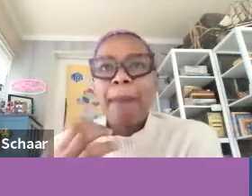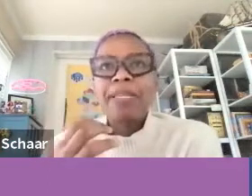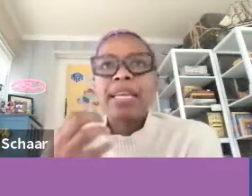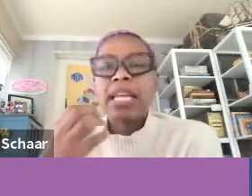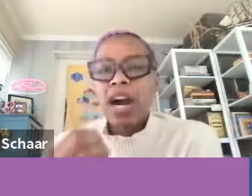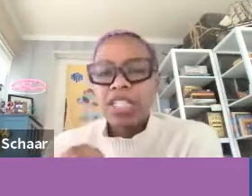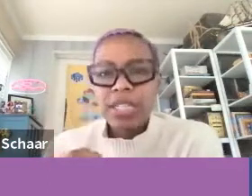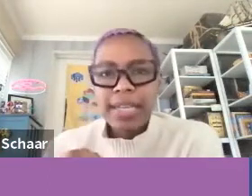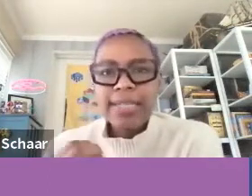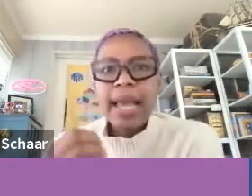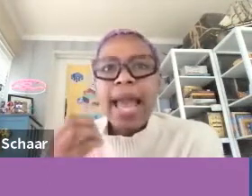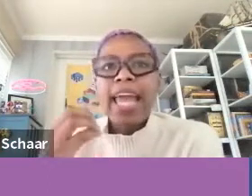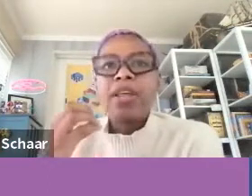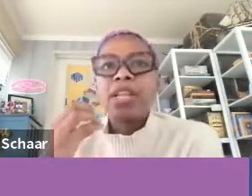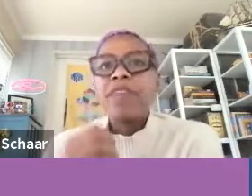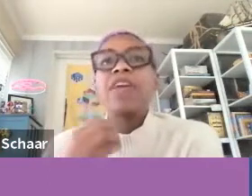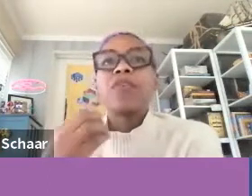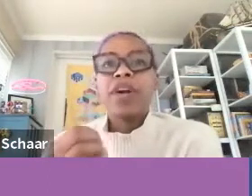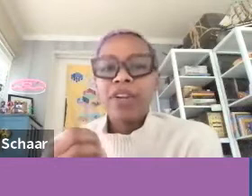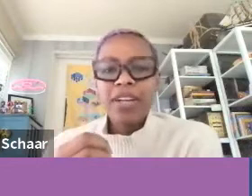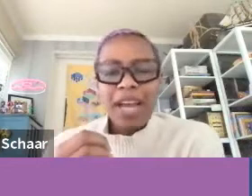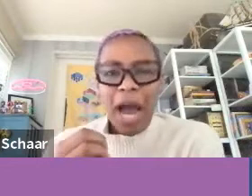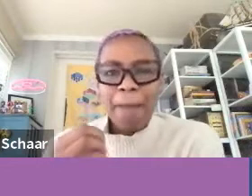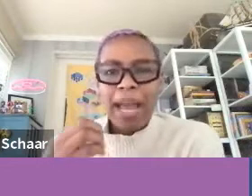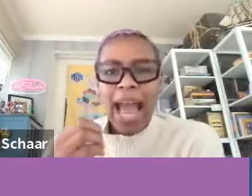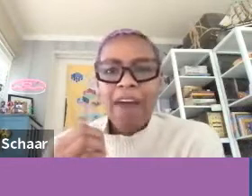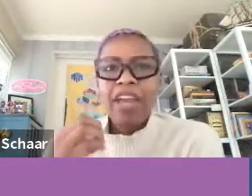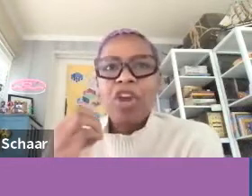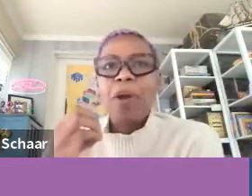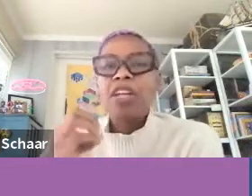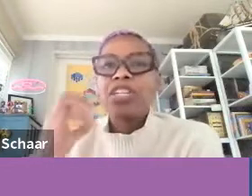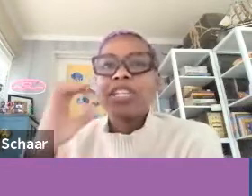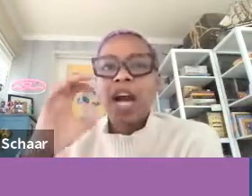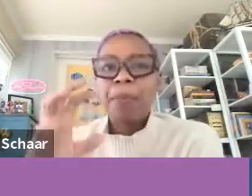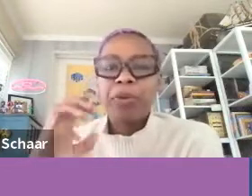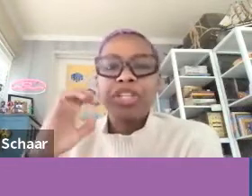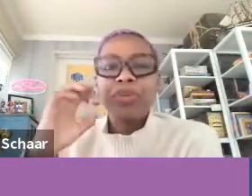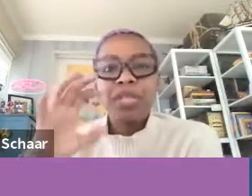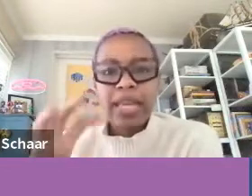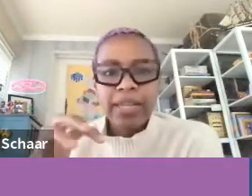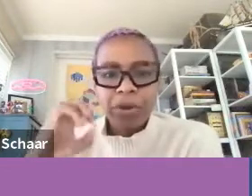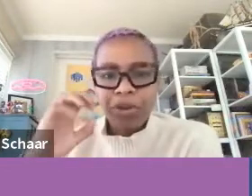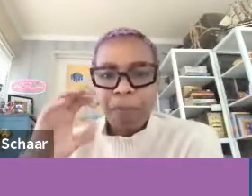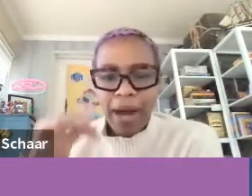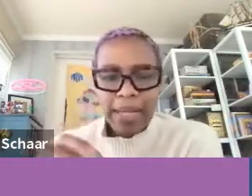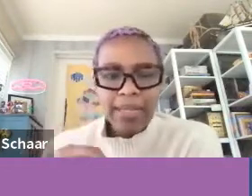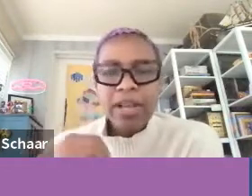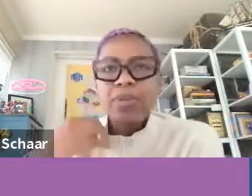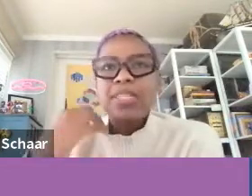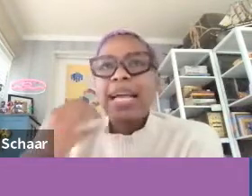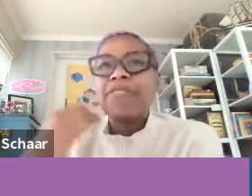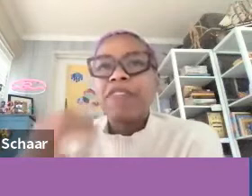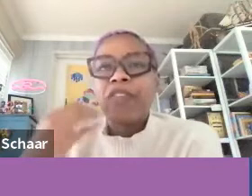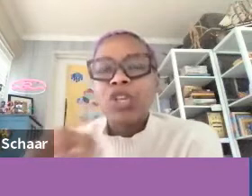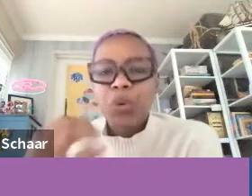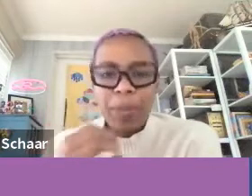of encapsulating consciousness and living forever by having your consciousness uploaded to new skins or new bodies. So it's